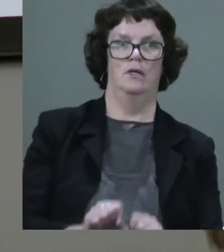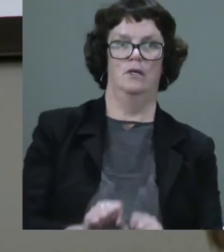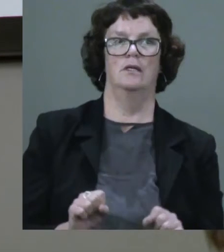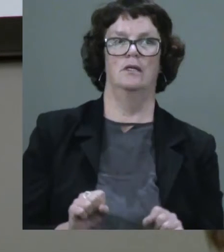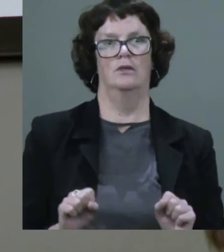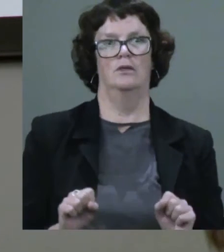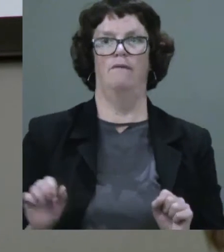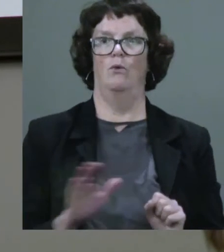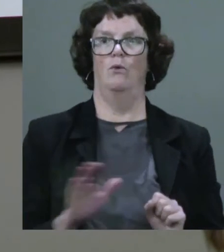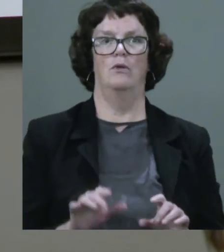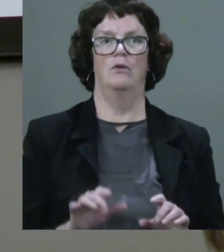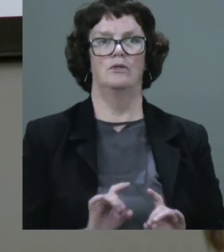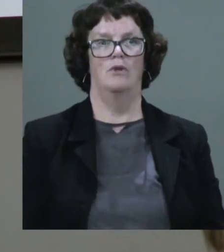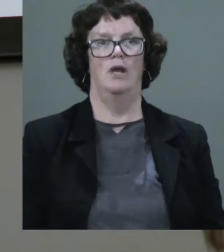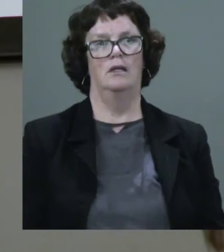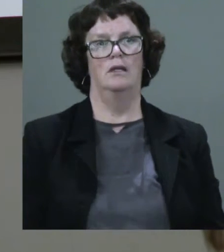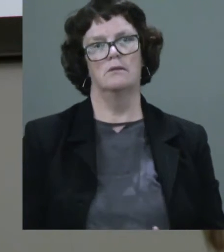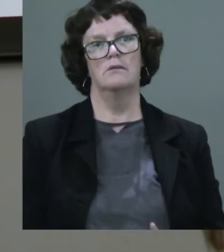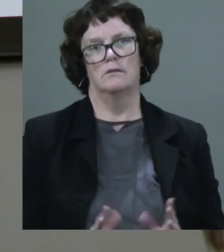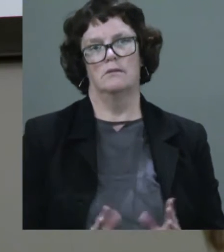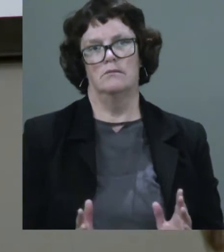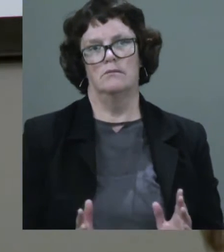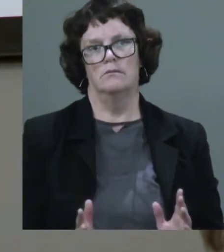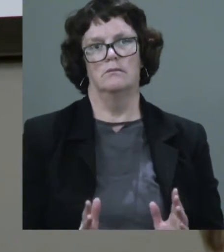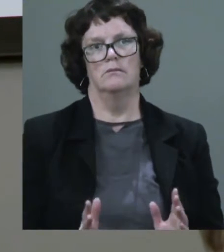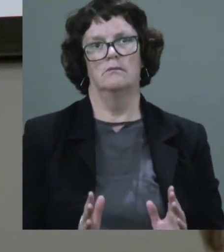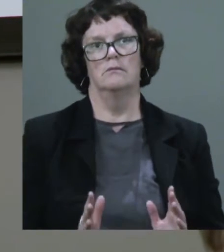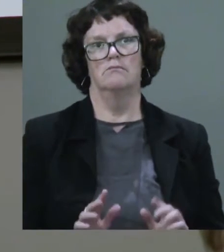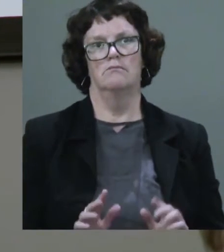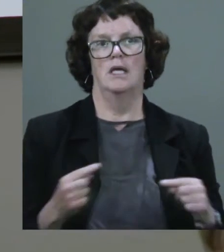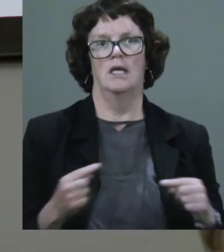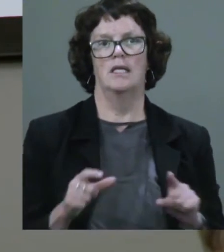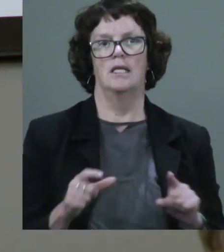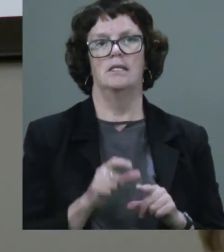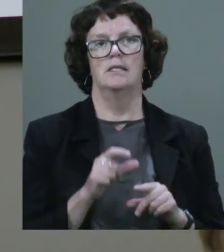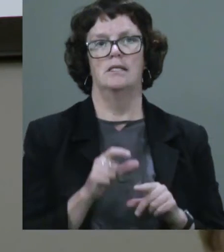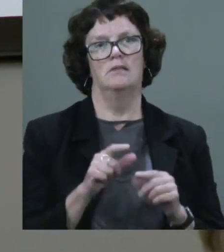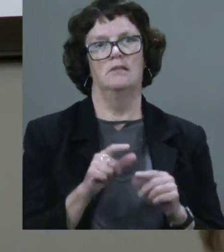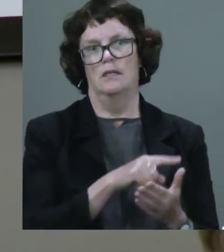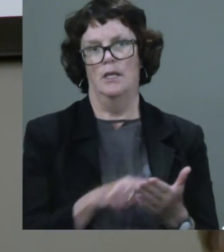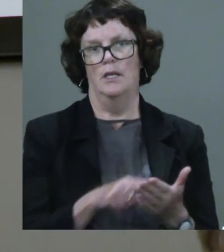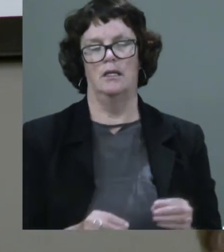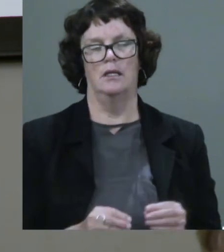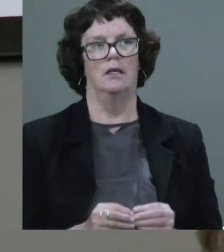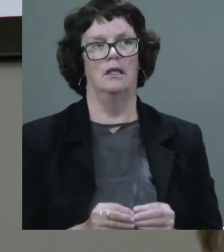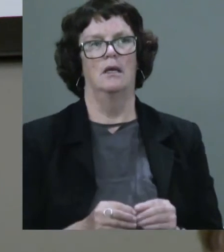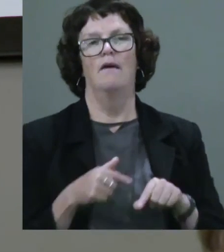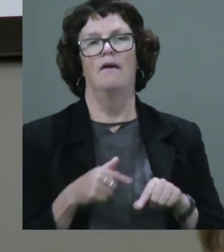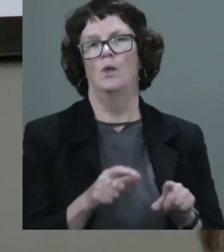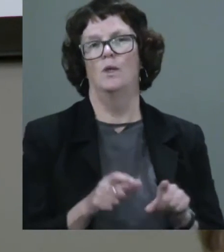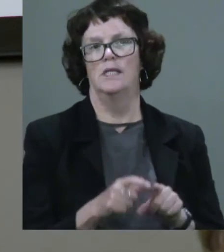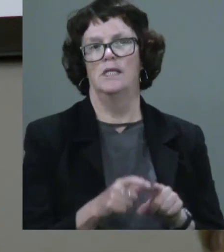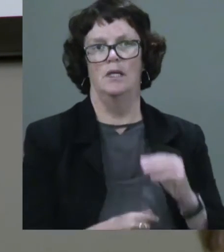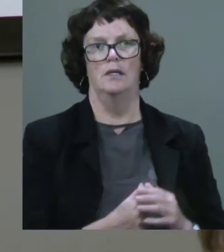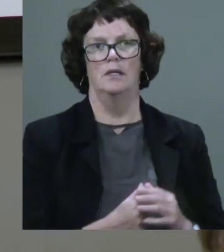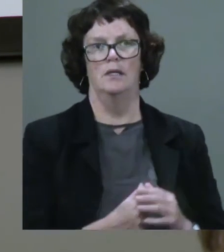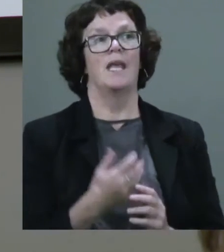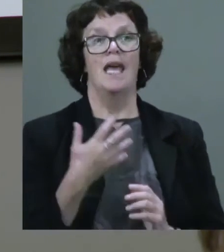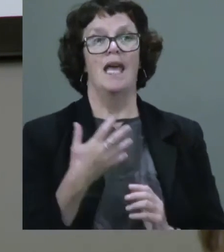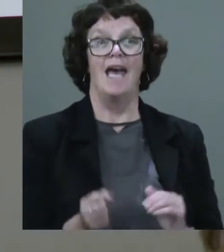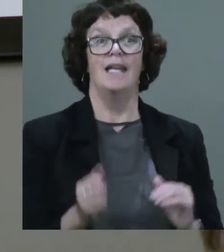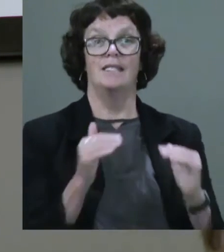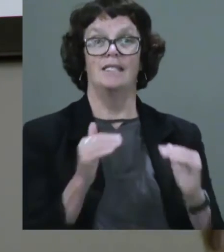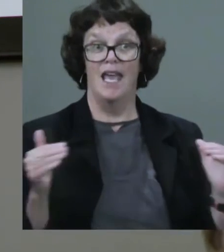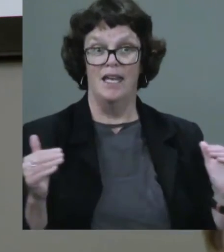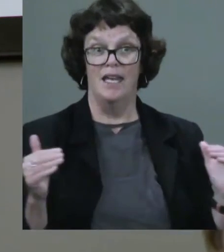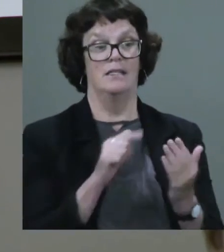against discrimination based on disability. And this was followed by a swag of subordinate legislation or standards. So that